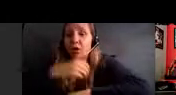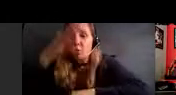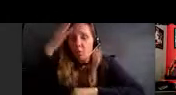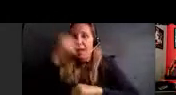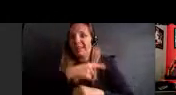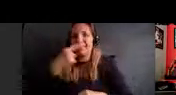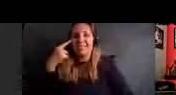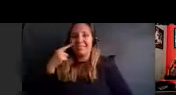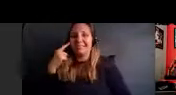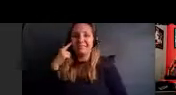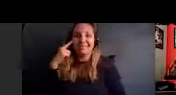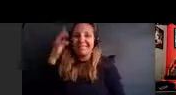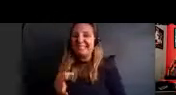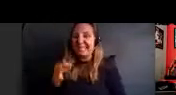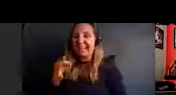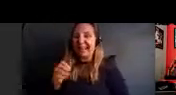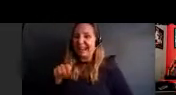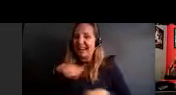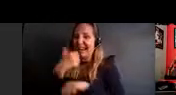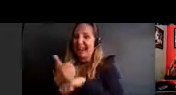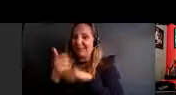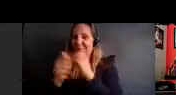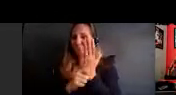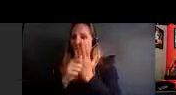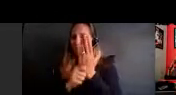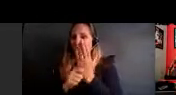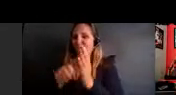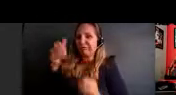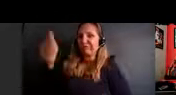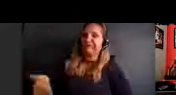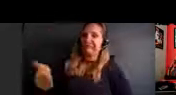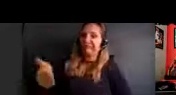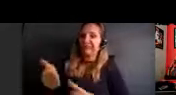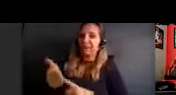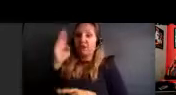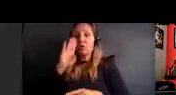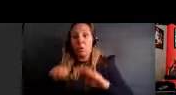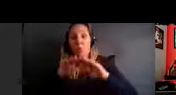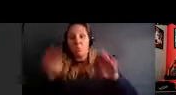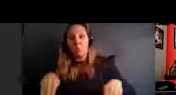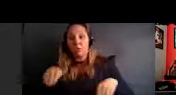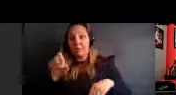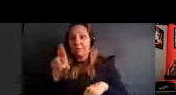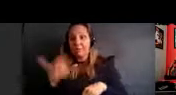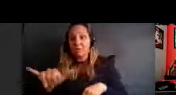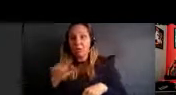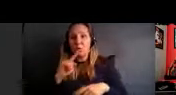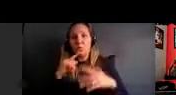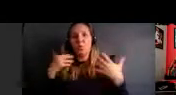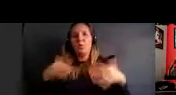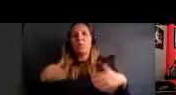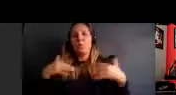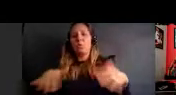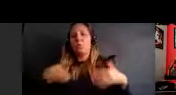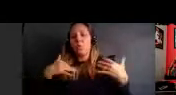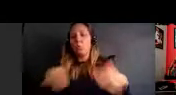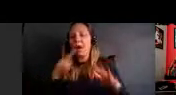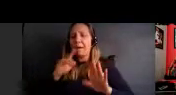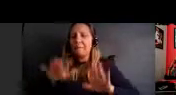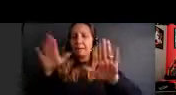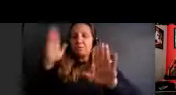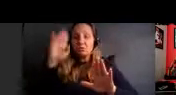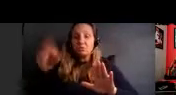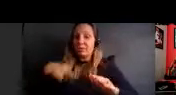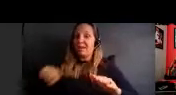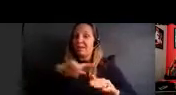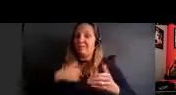a cool place to put displays. And I'm happy to say that the Museum of Surrey is doing incredible things. They have an entire new